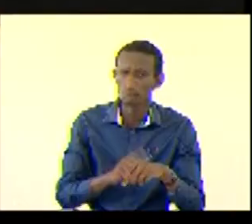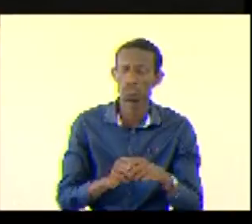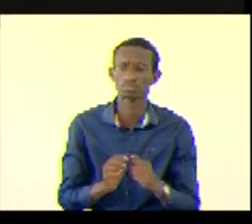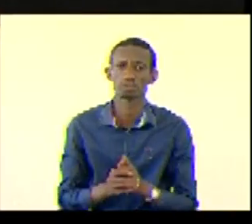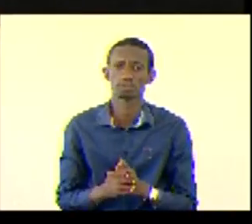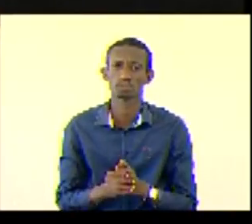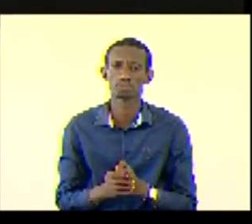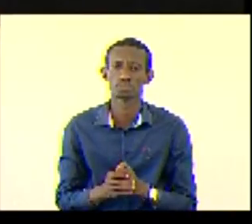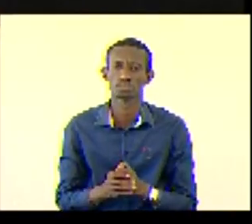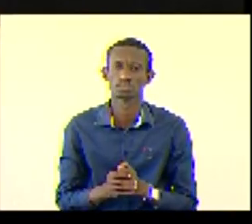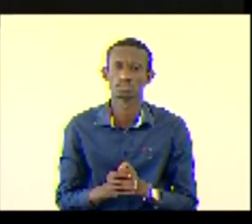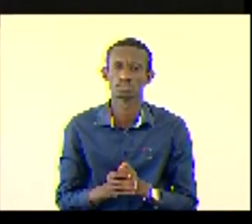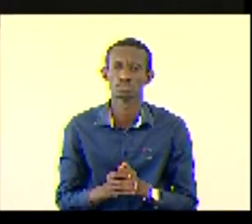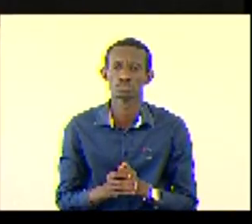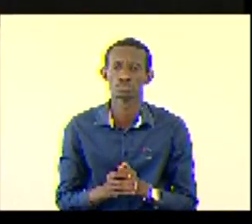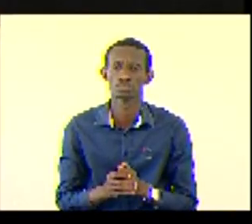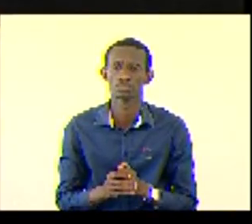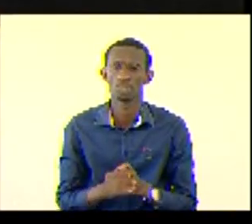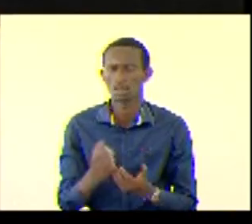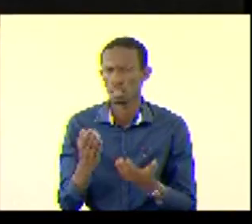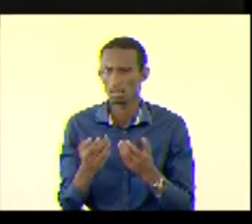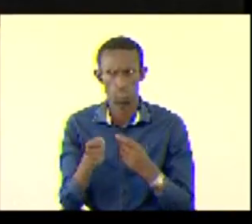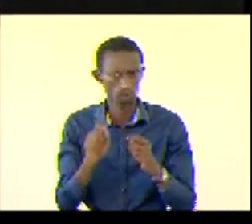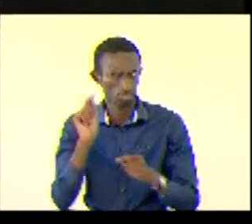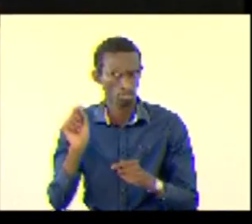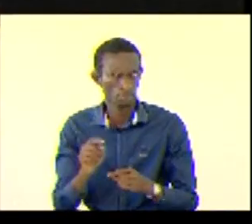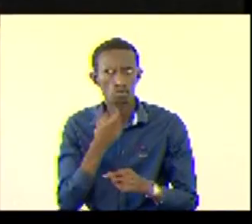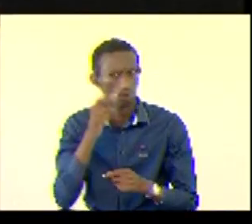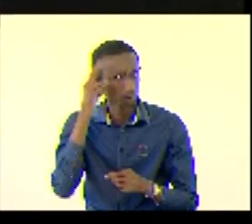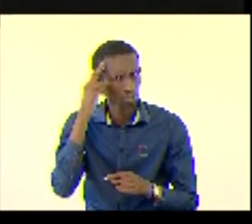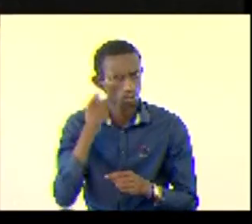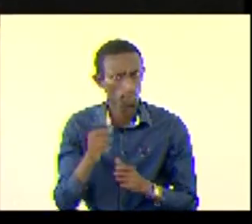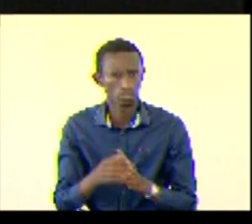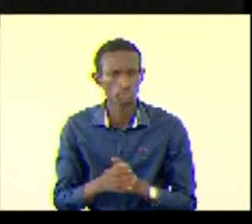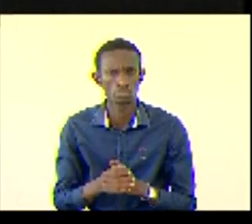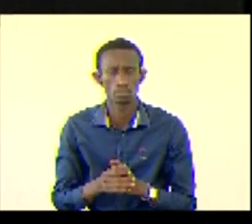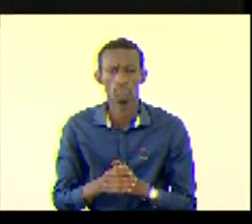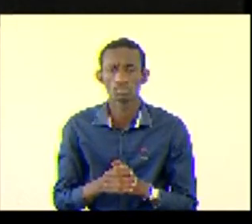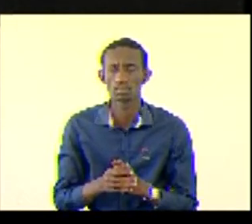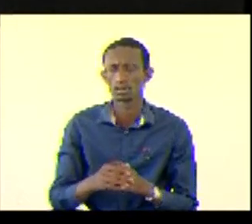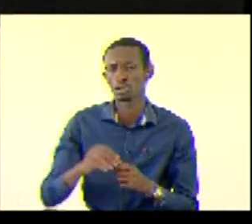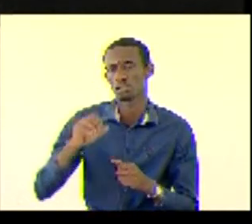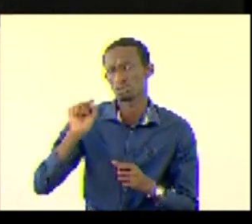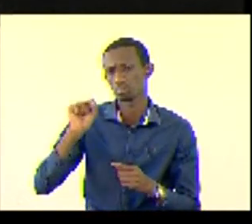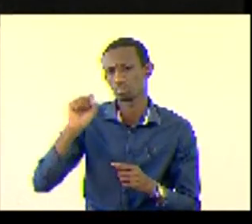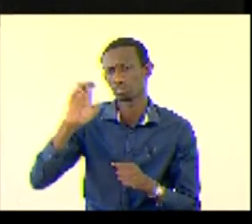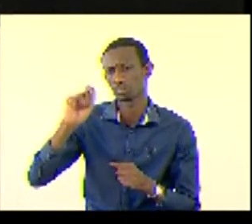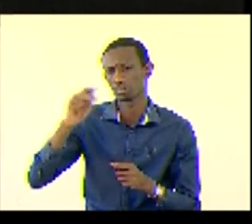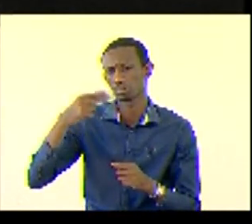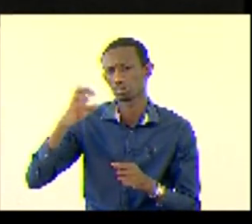graph, there are some important points that you need to remember. Label the scales. So this is